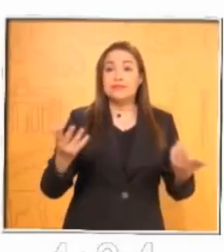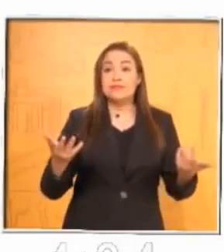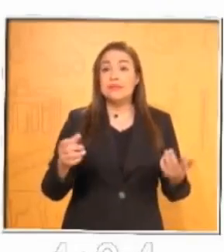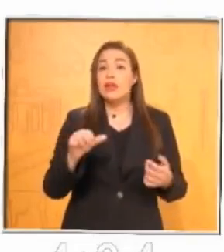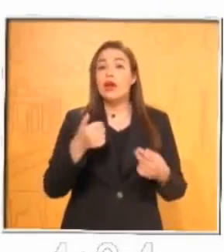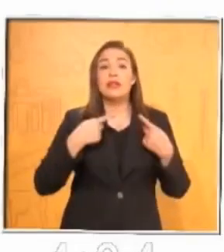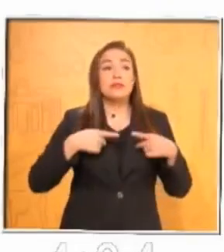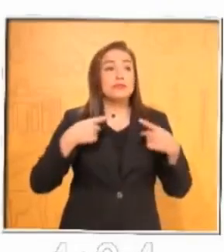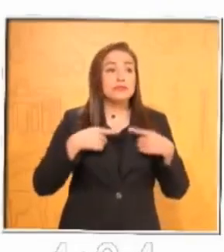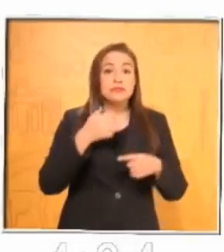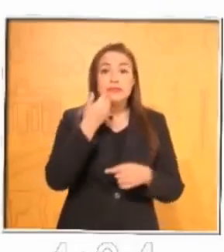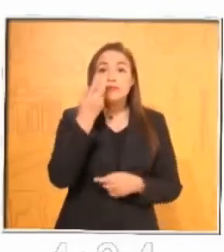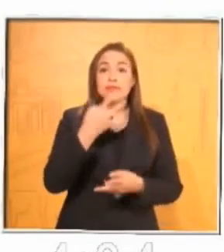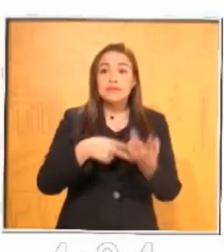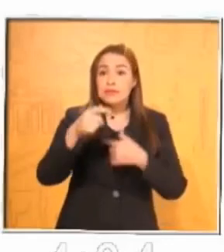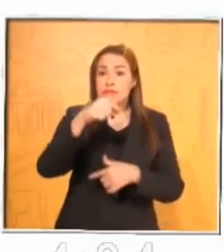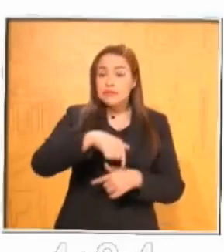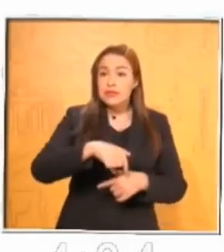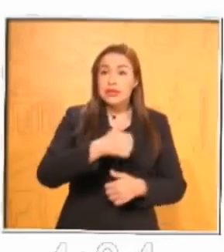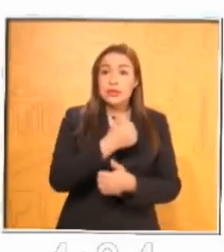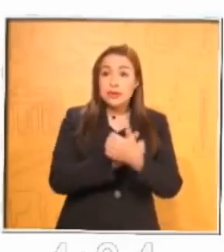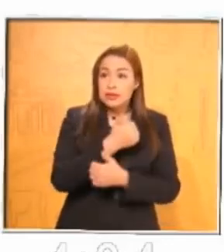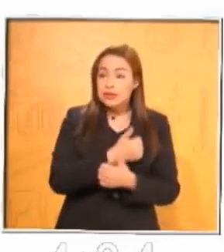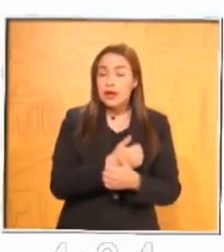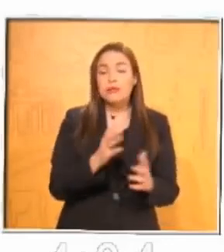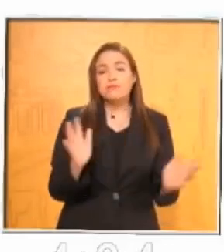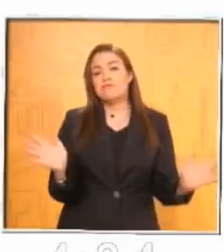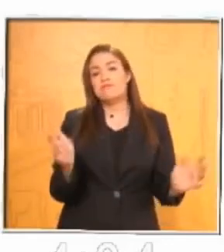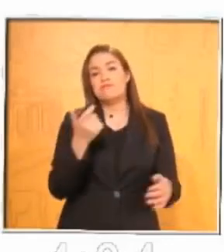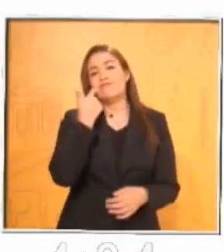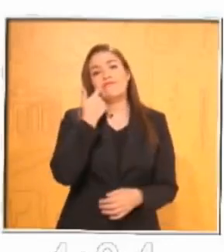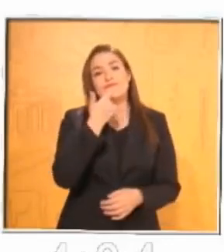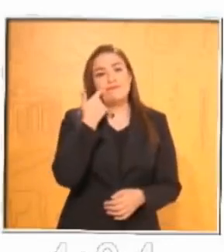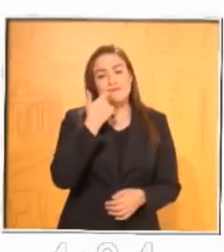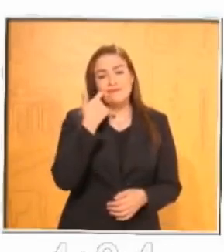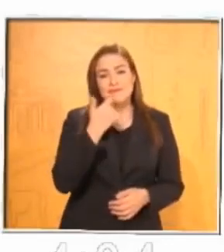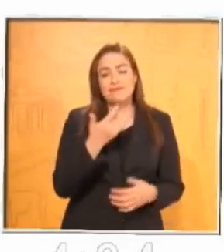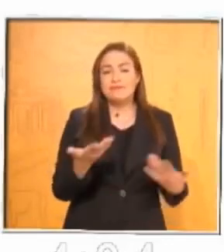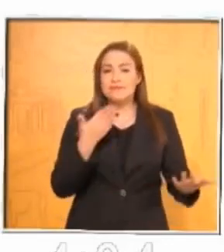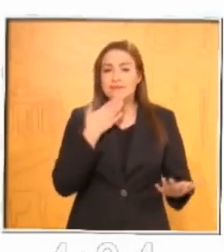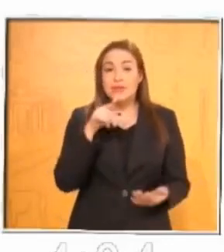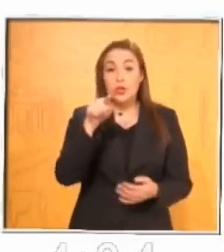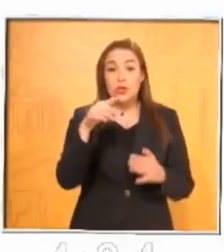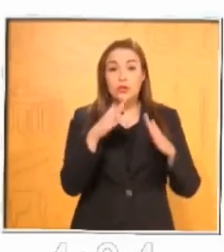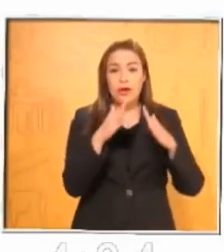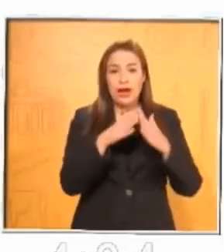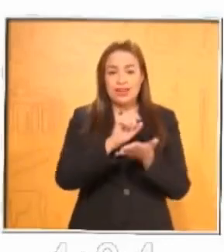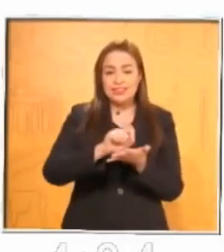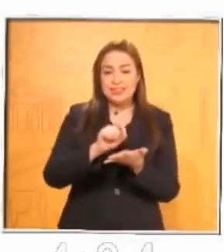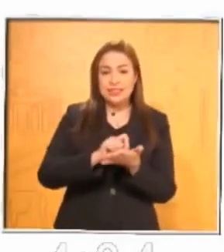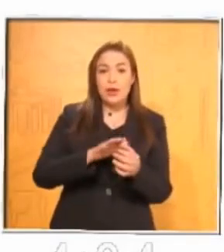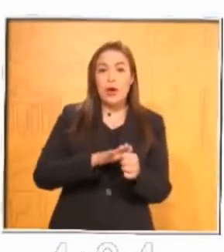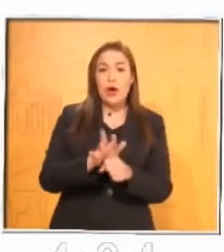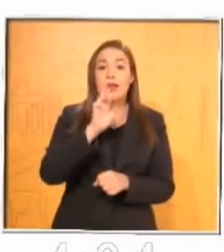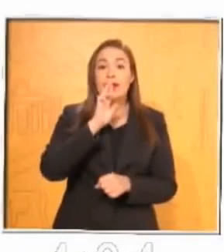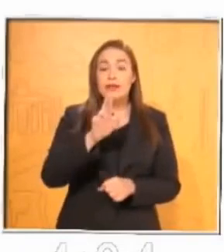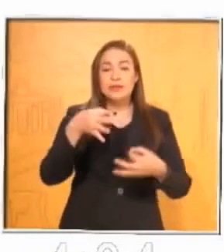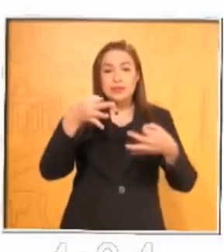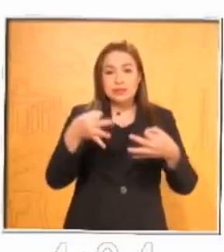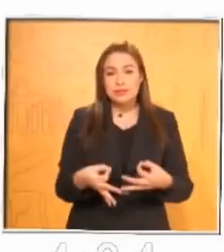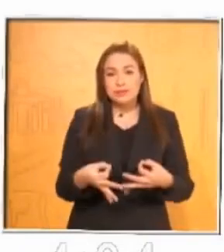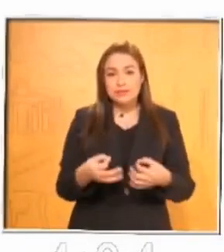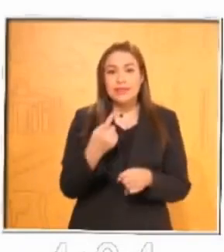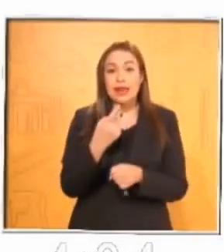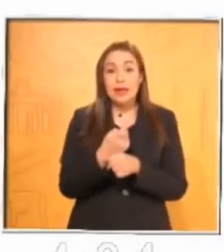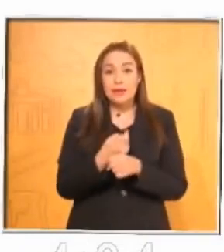that wants to participate. So we're going to say the right answers. For the first one,